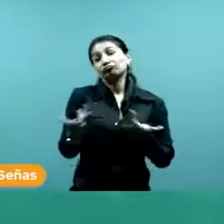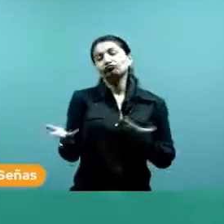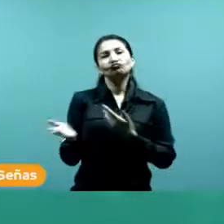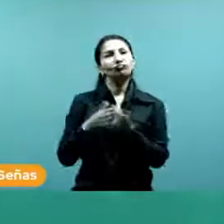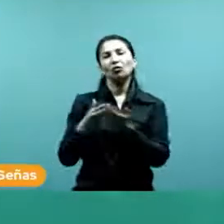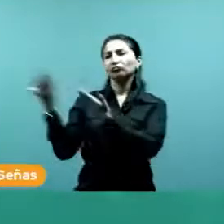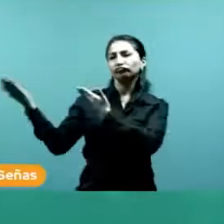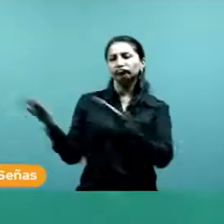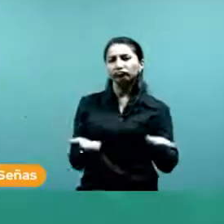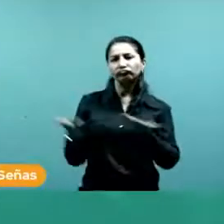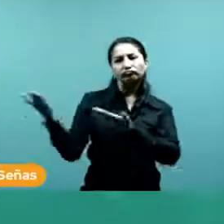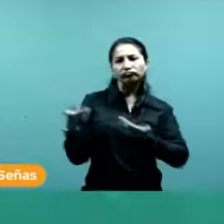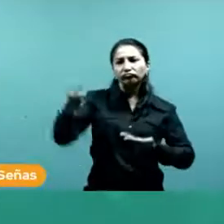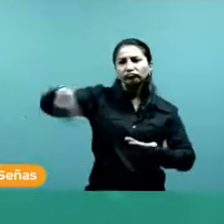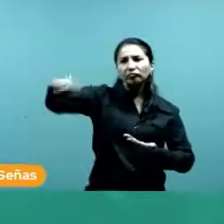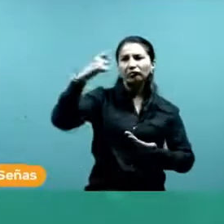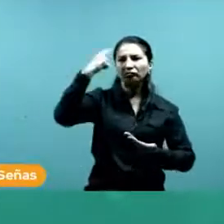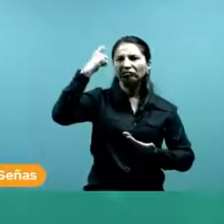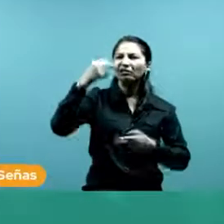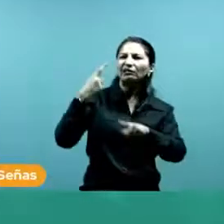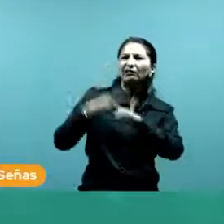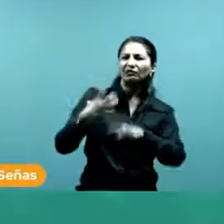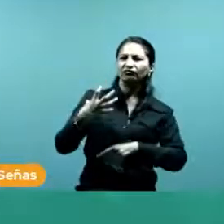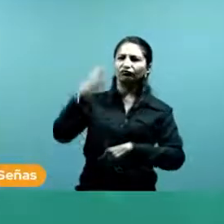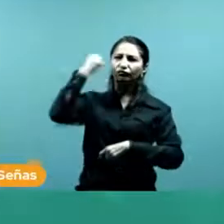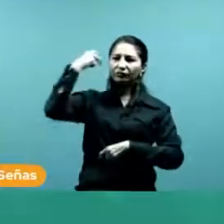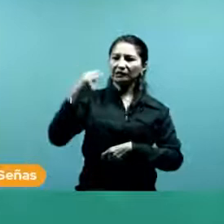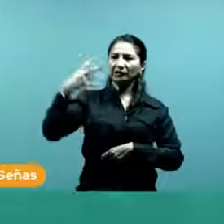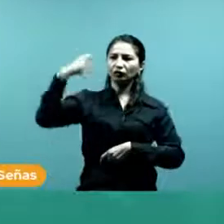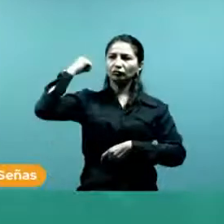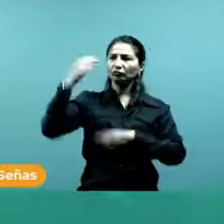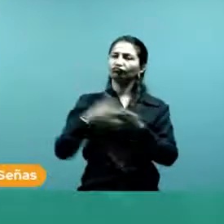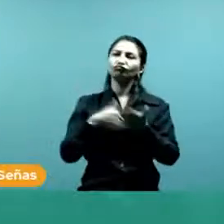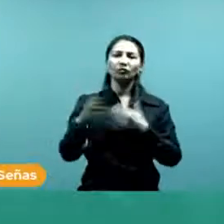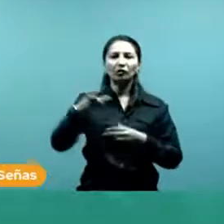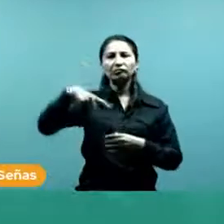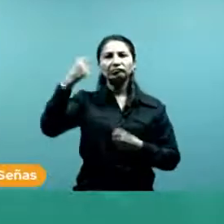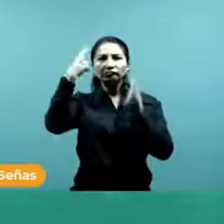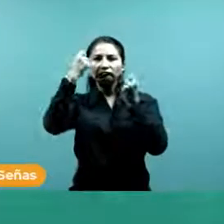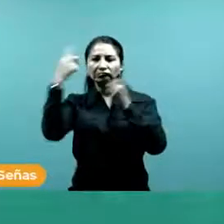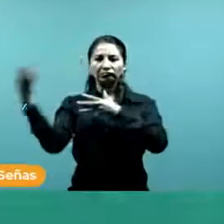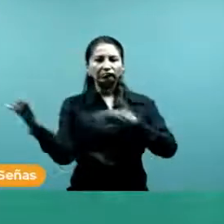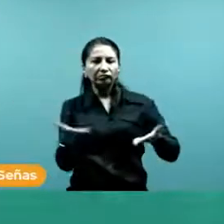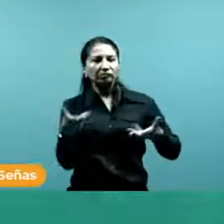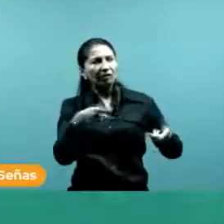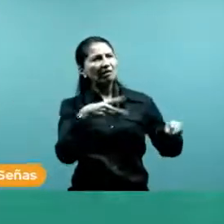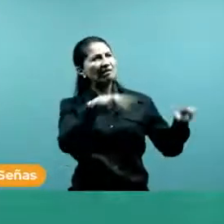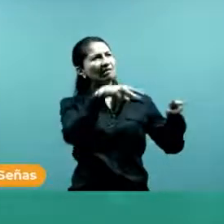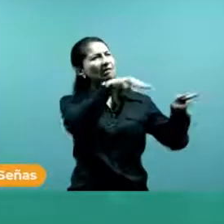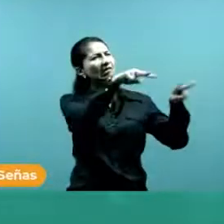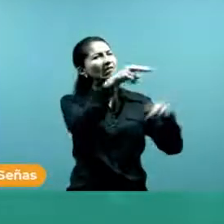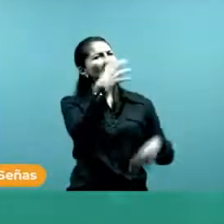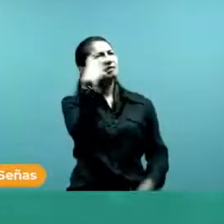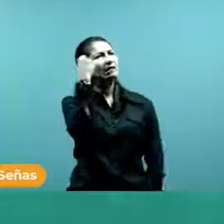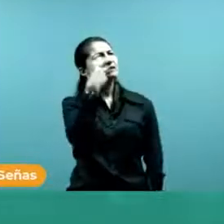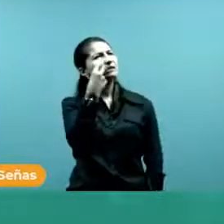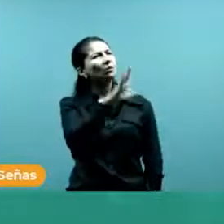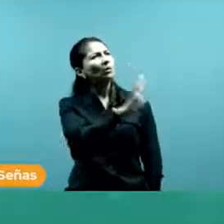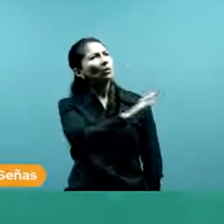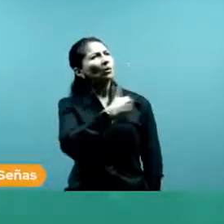world. Y entender la historia de Auschwitz es nuestro deber llevarles esta historia a